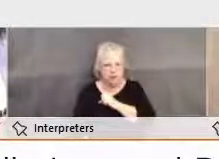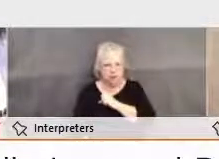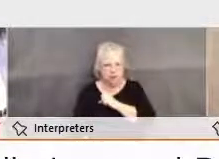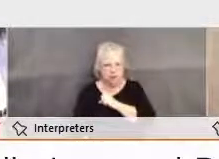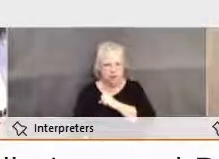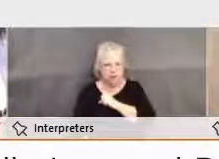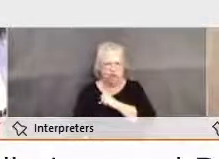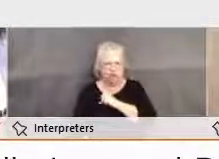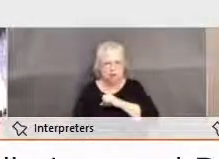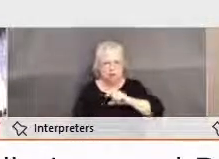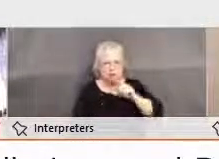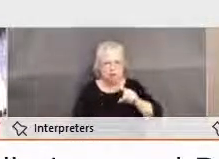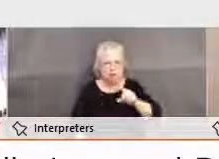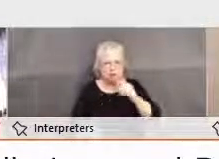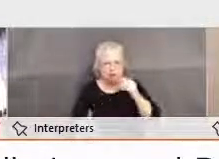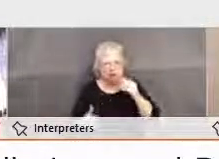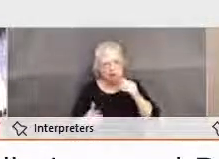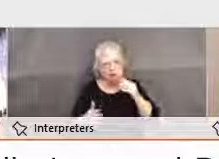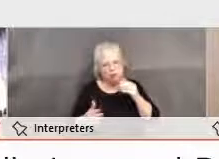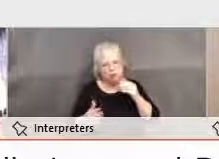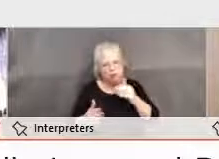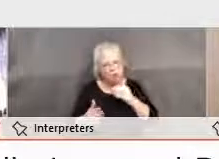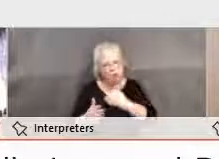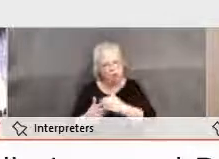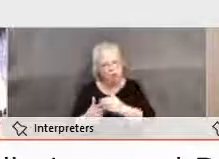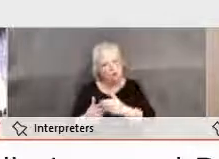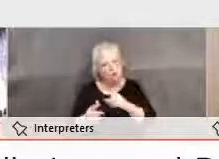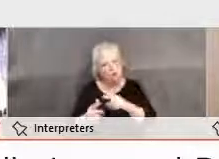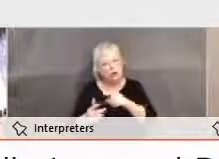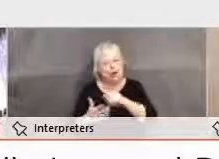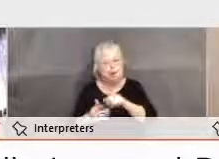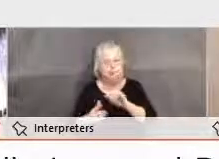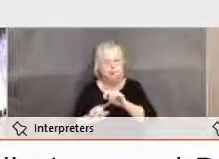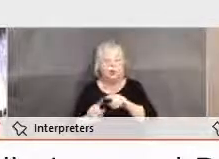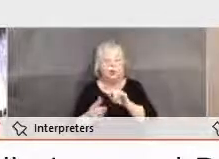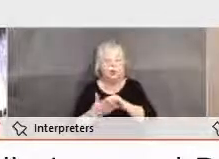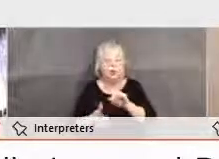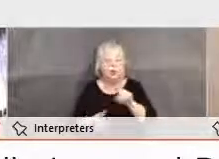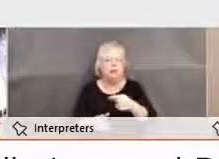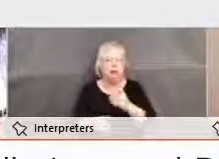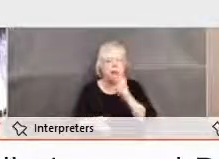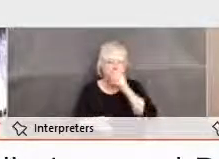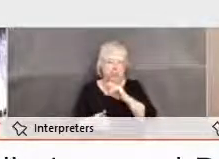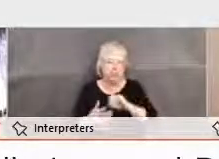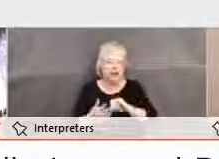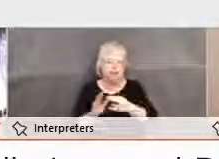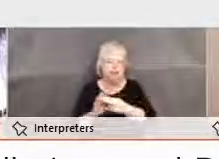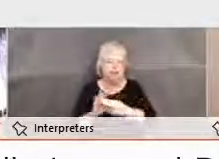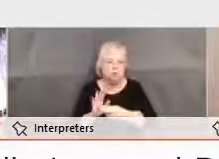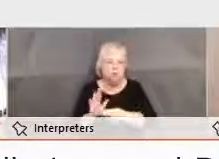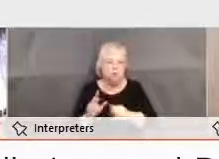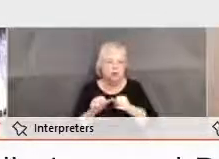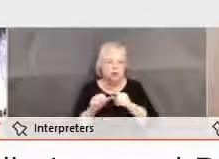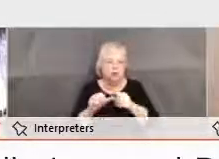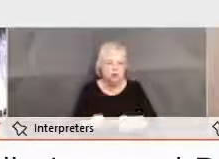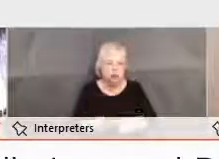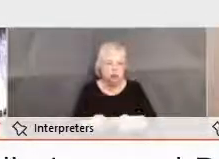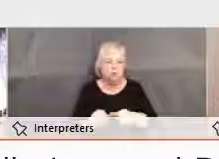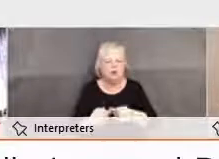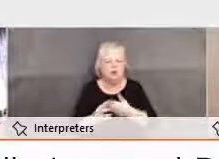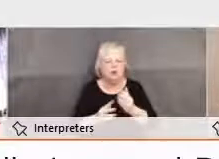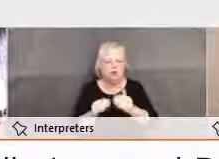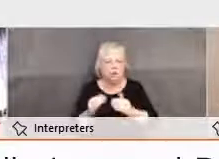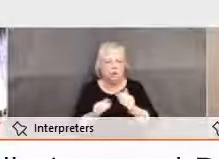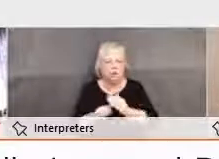It should come close to that, but that is just an estimate. So if the enrollment stays consistent throughout the balance of the year, we should come close to that